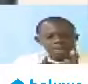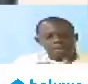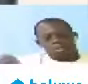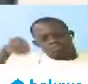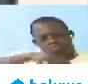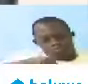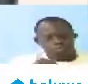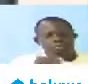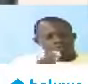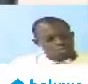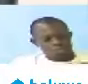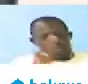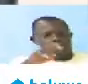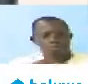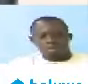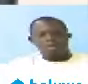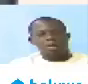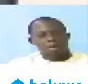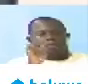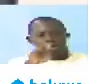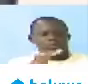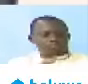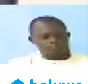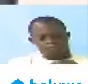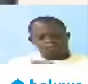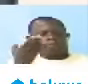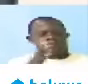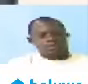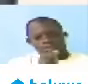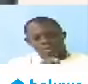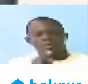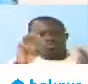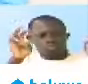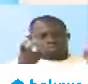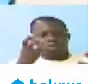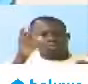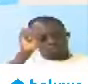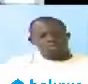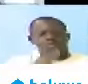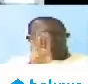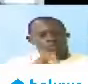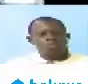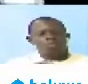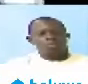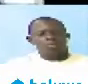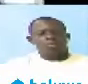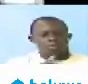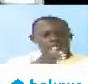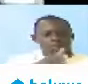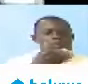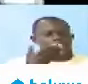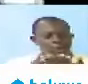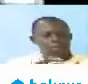It's unlikely, but I just have to steer away from this topic. Proceed, please, and tell